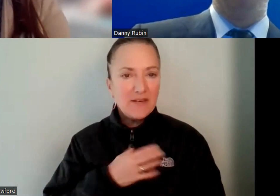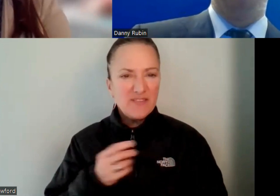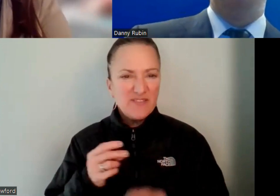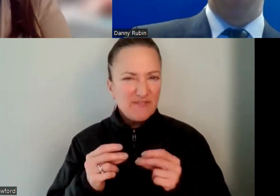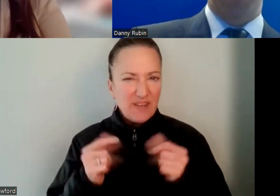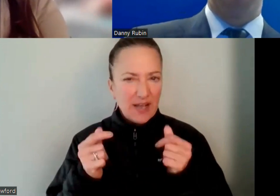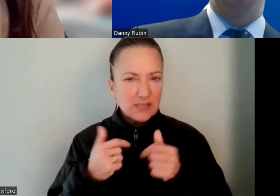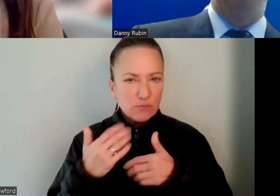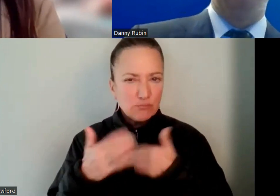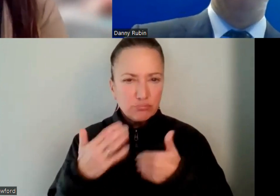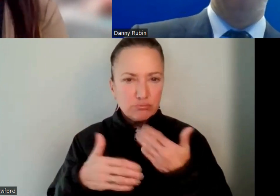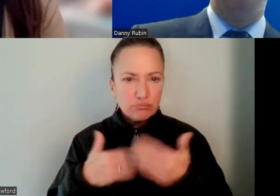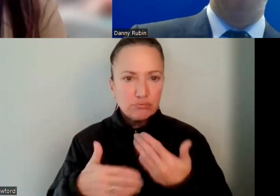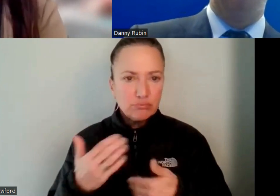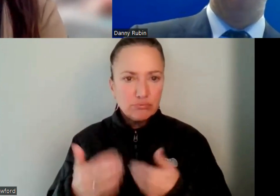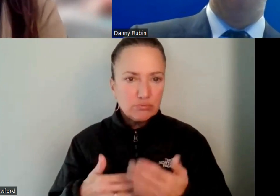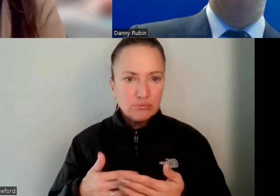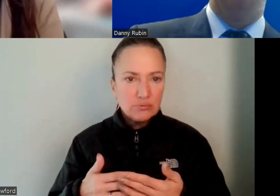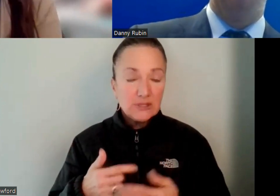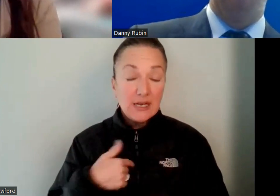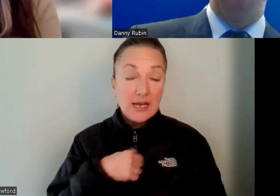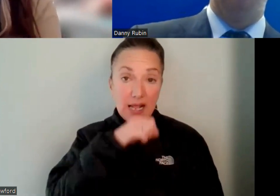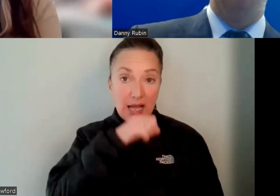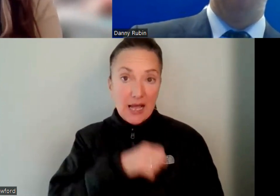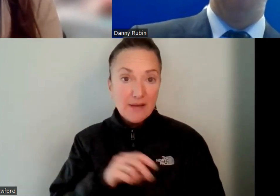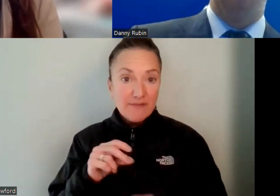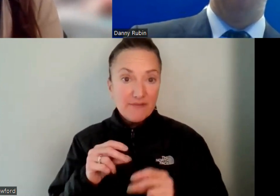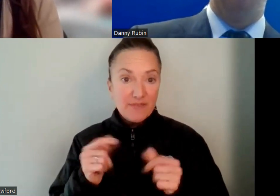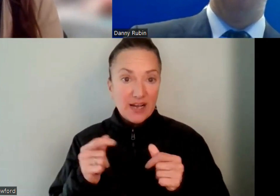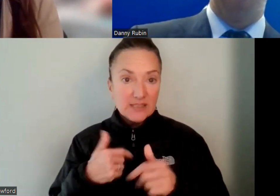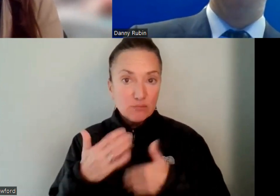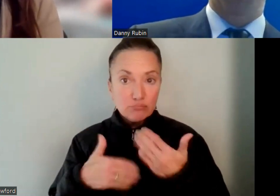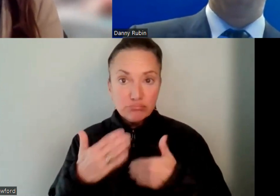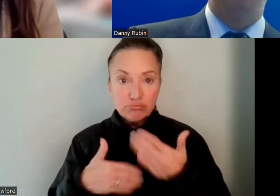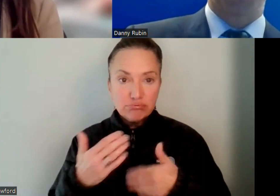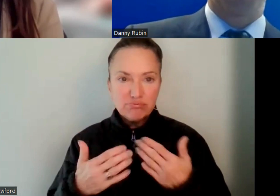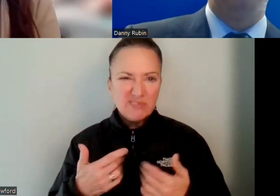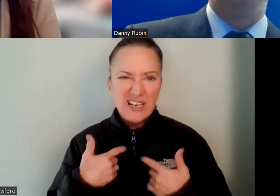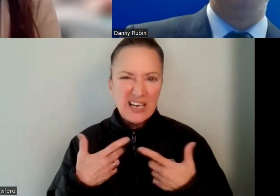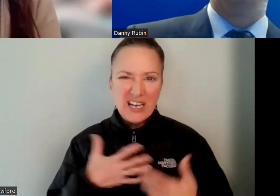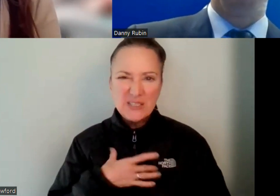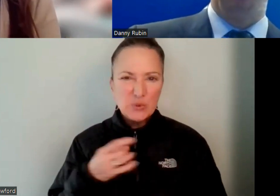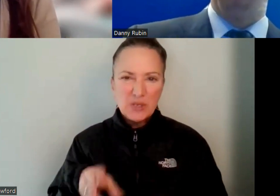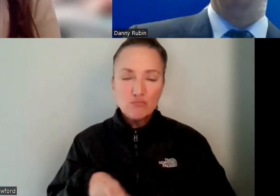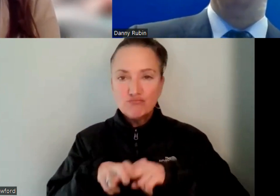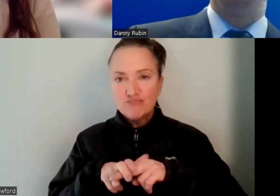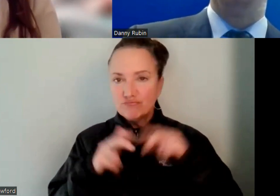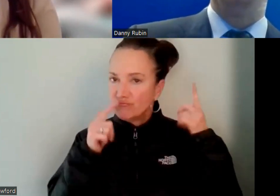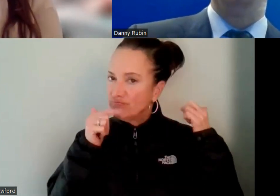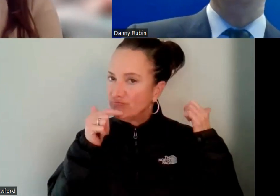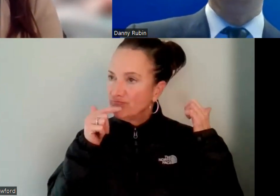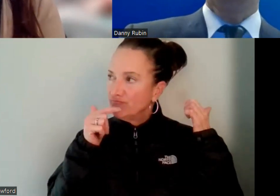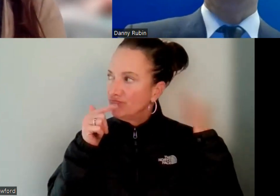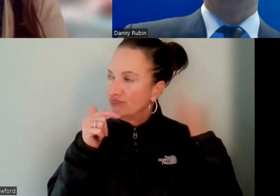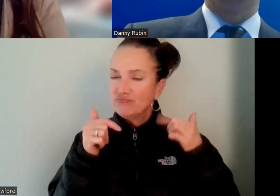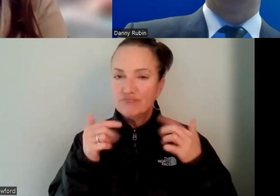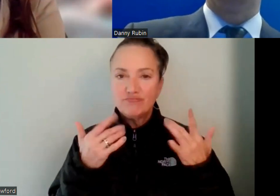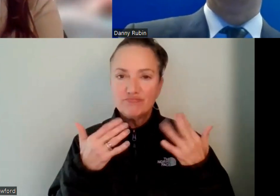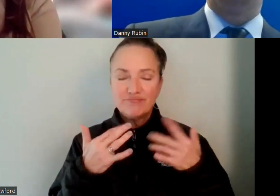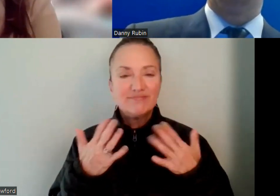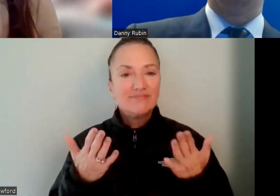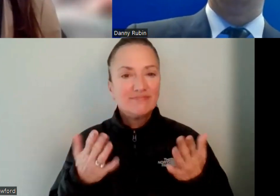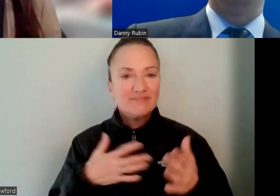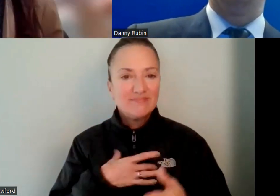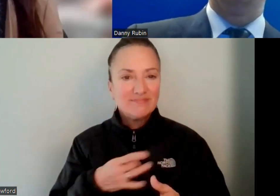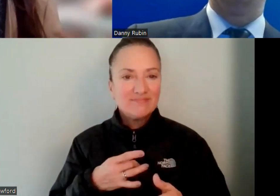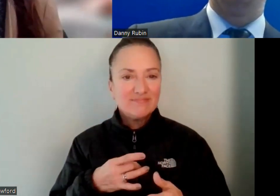environment, and I'm somebody who loves working at a fast-paced environment. Like I cannot sit down and just wait for something to Sure. happen.